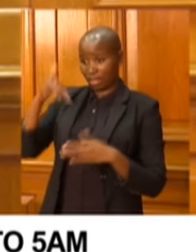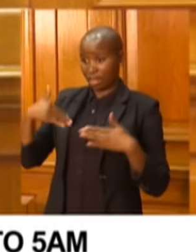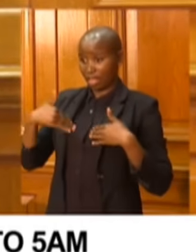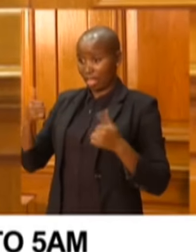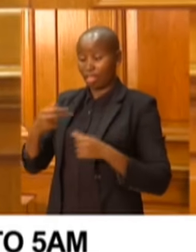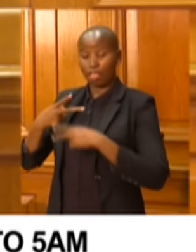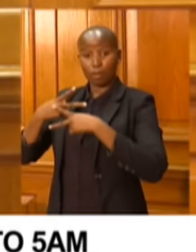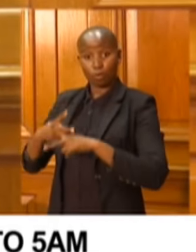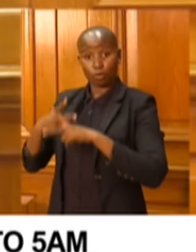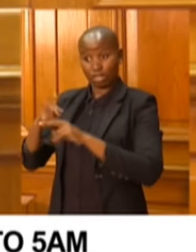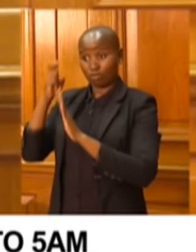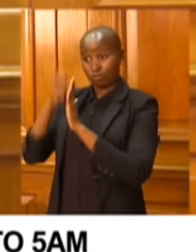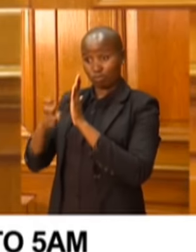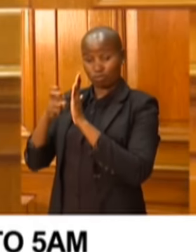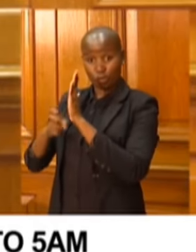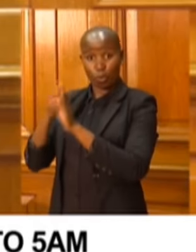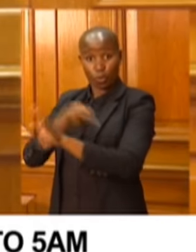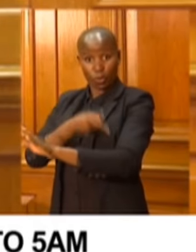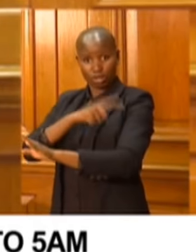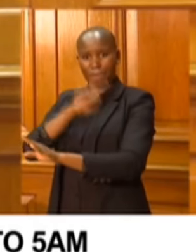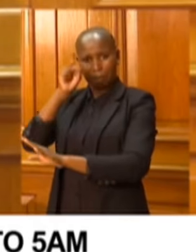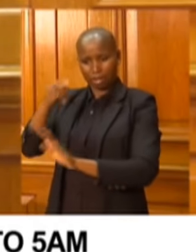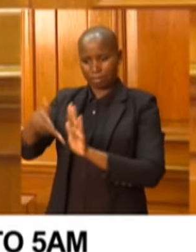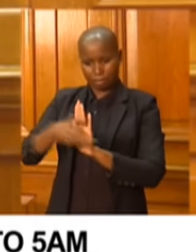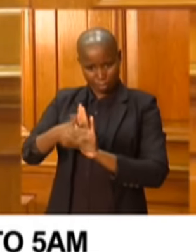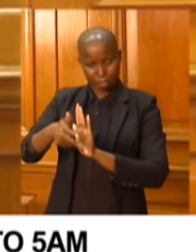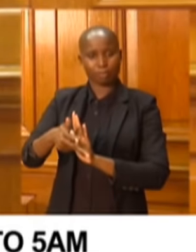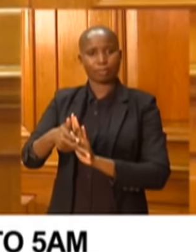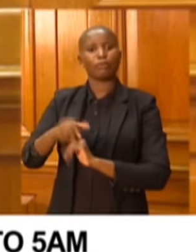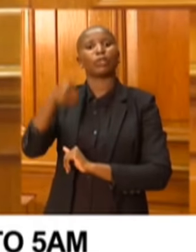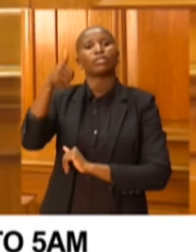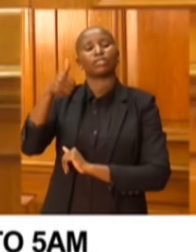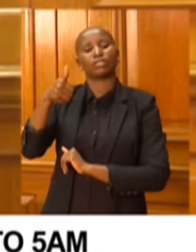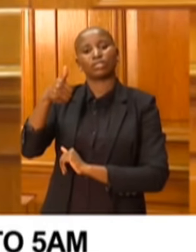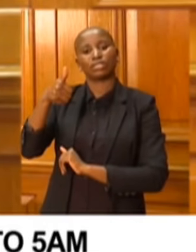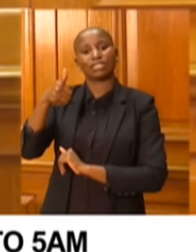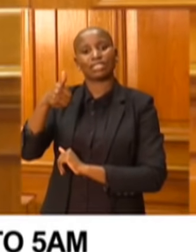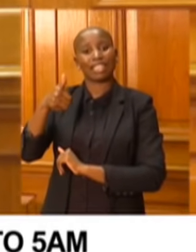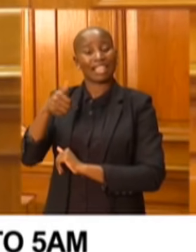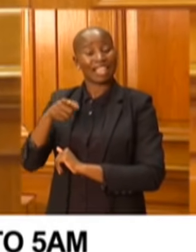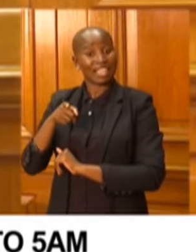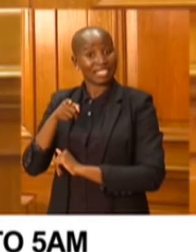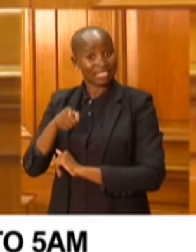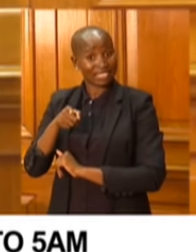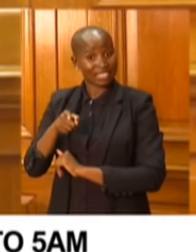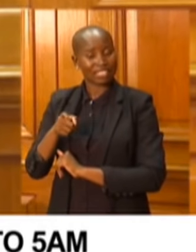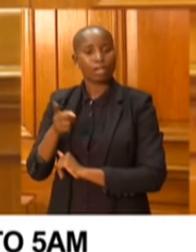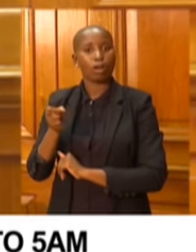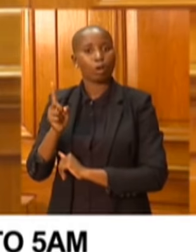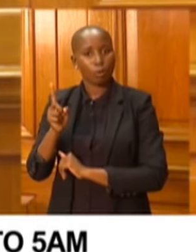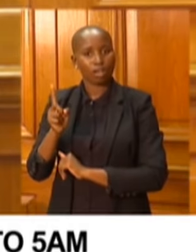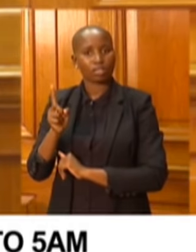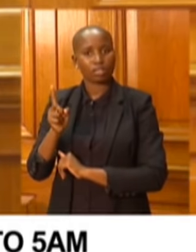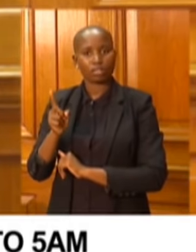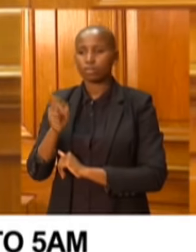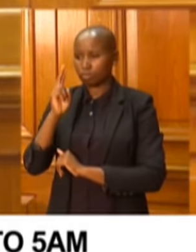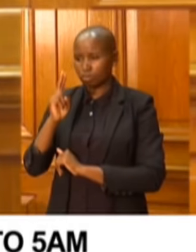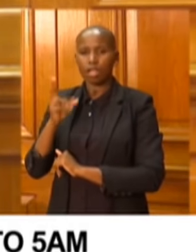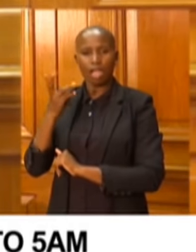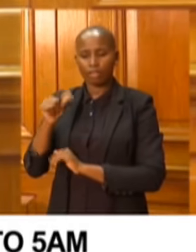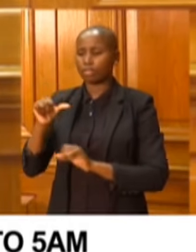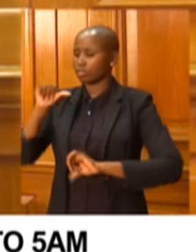Products Regulatory Authority, which always applies stringent scientific